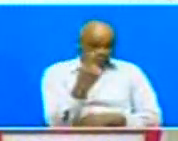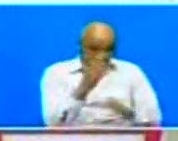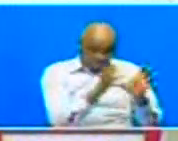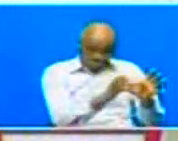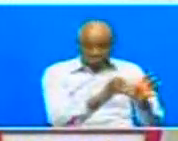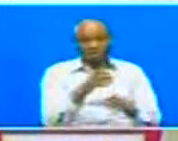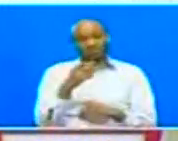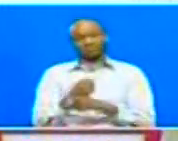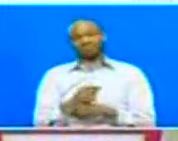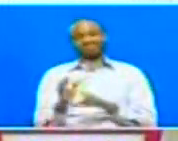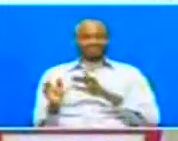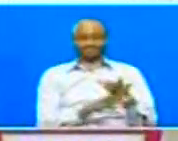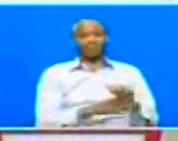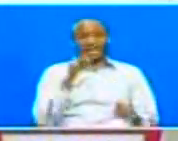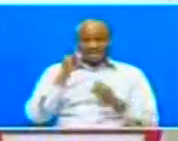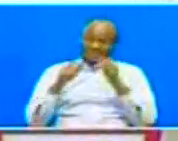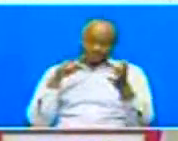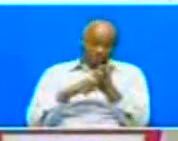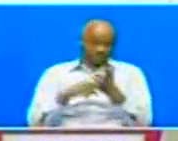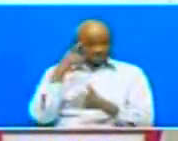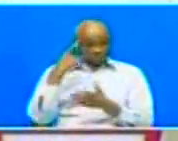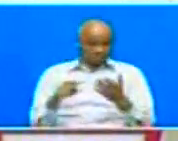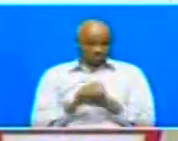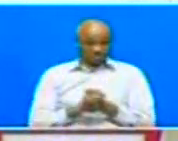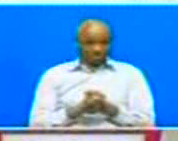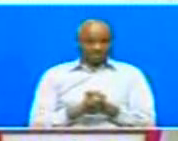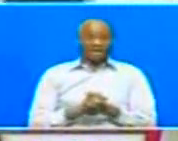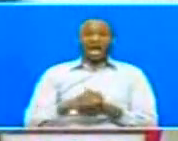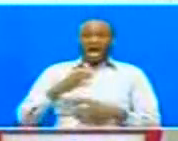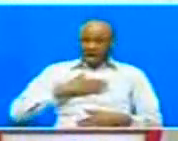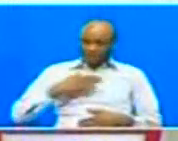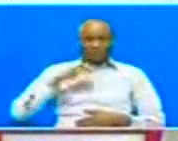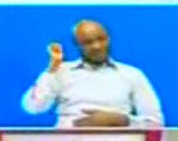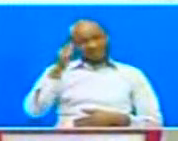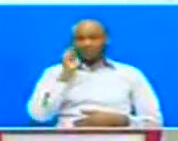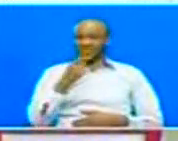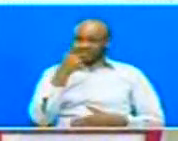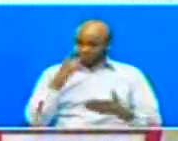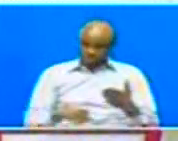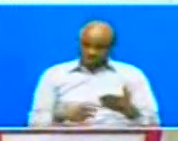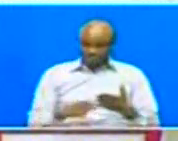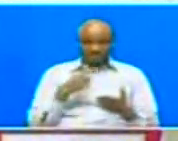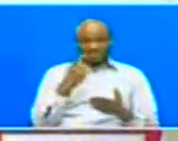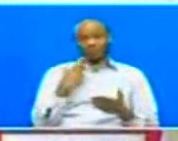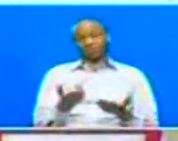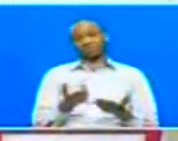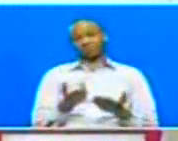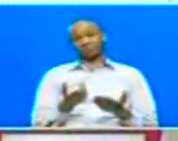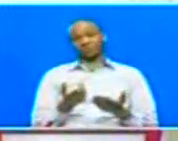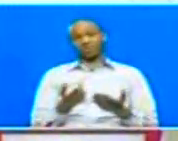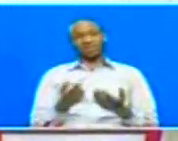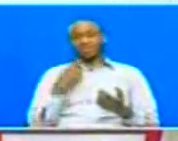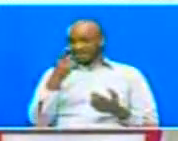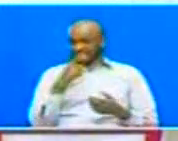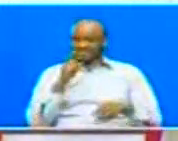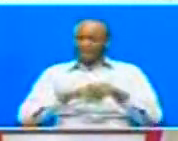Sudanese? My last point, I think it's about time really our president highballs the other presidents in the region and tell